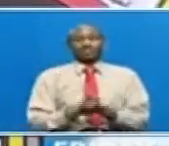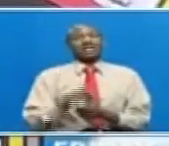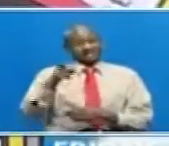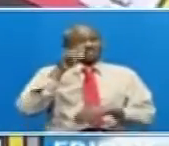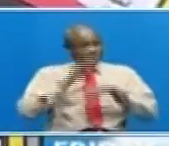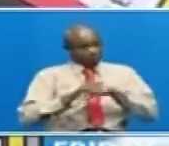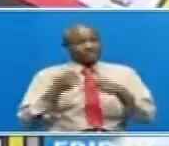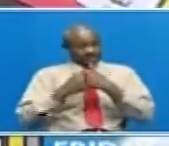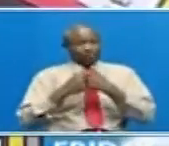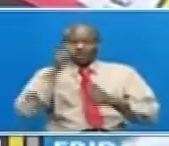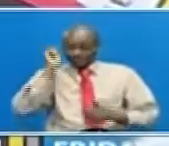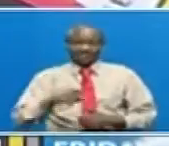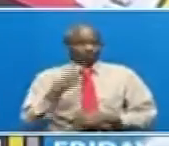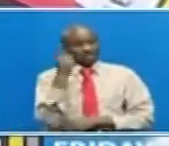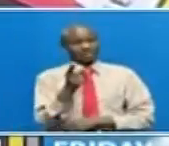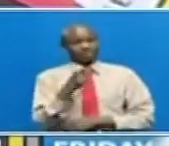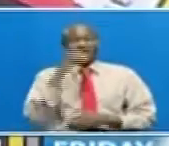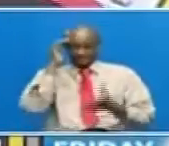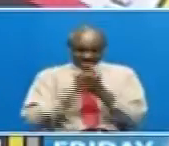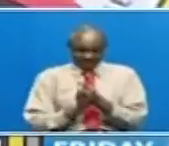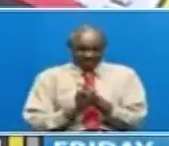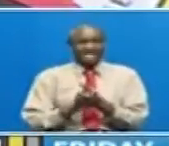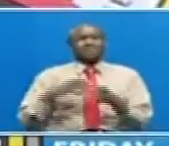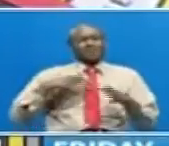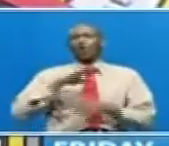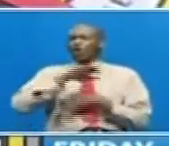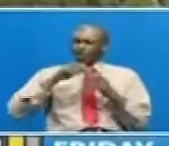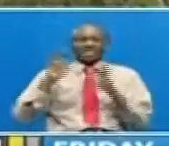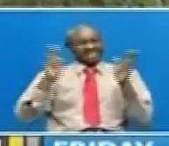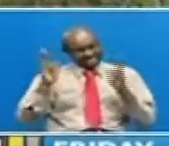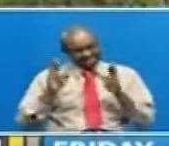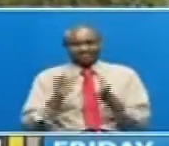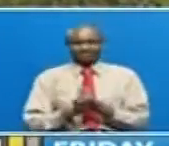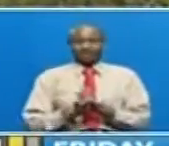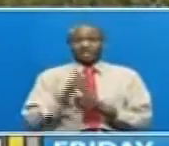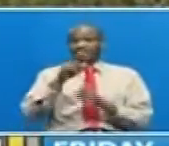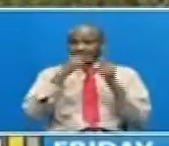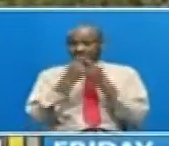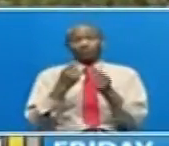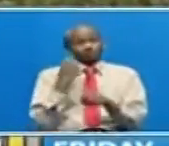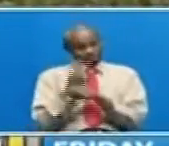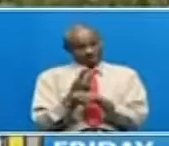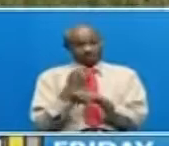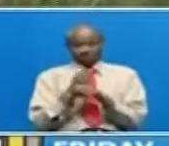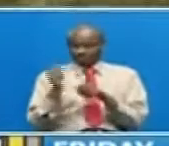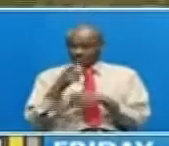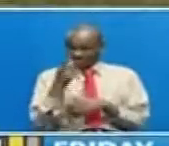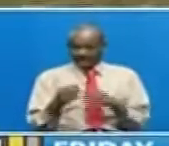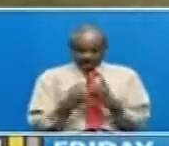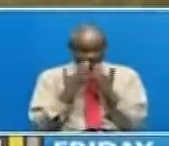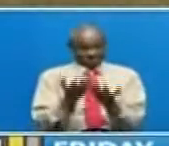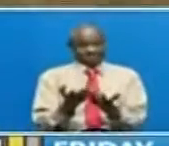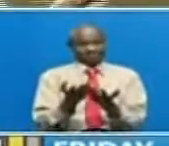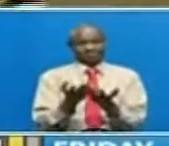for us because it's a must win, and I believe in my boys. Everyone is ready. We have no injuries. The team wants the 12-man support on Sunday at the Rugby Football